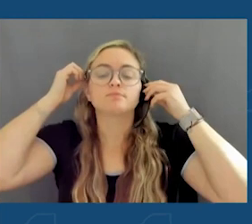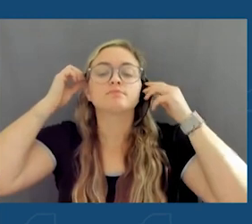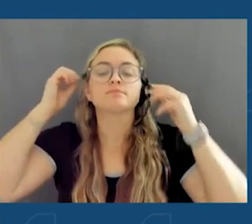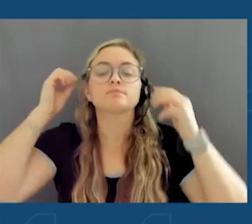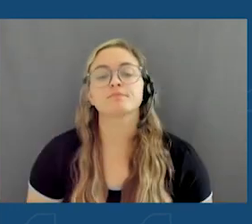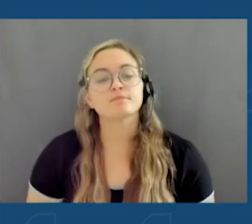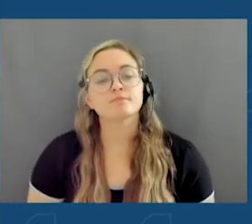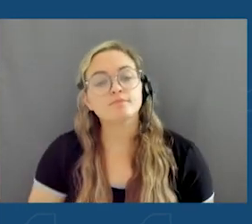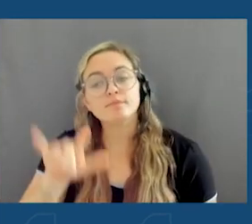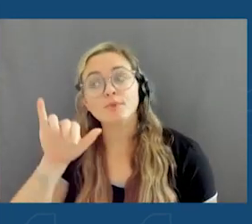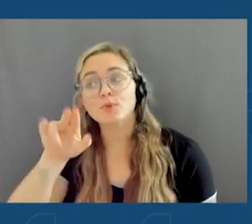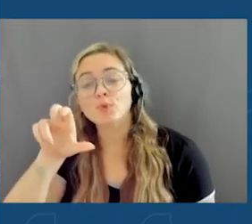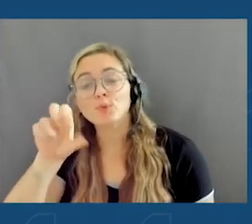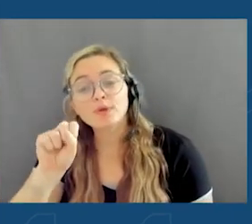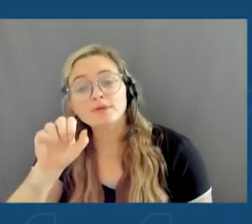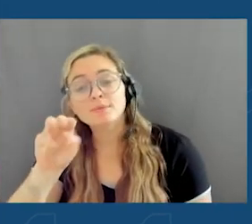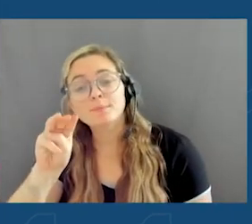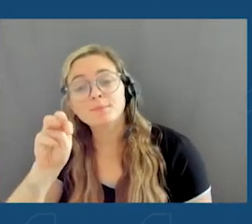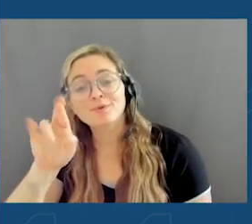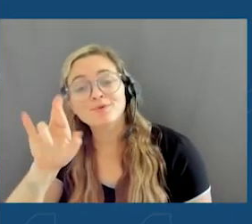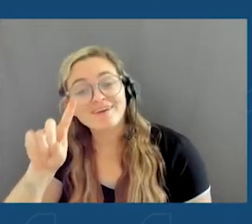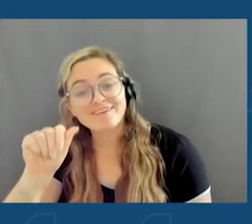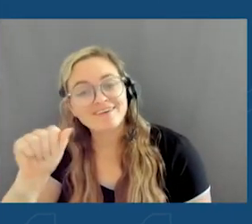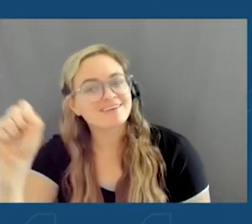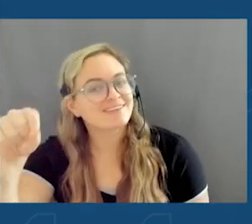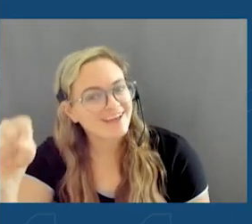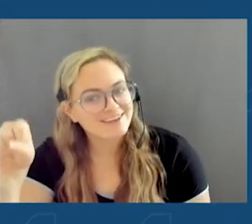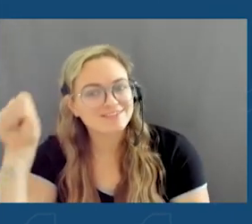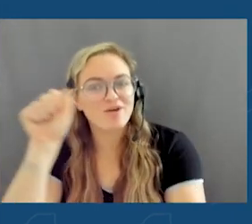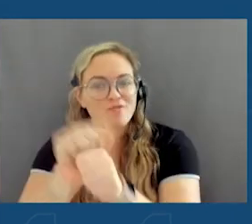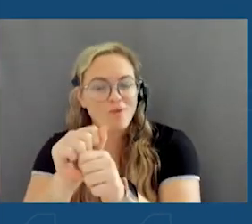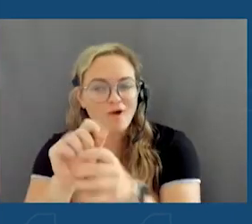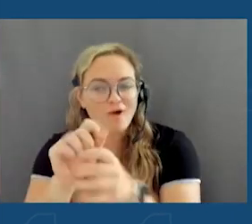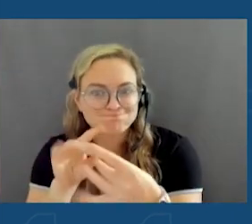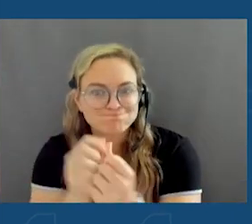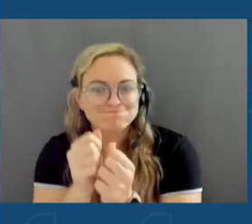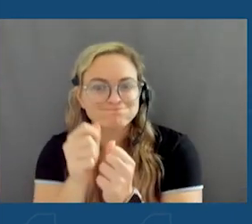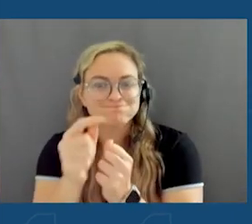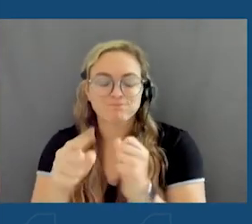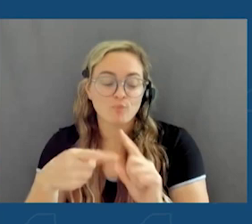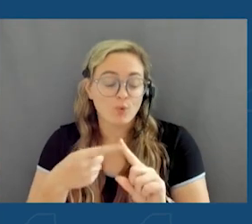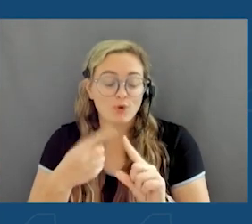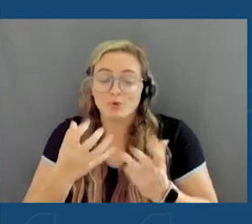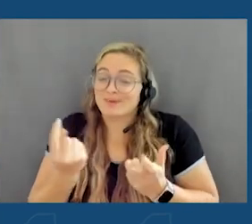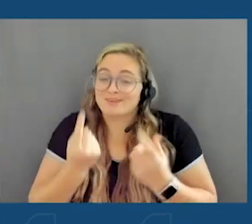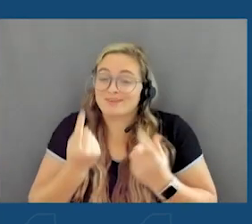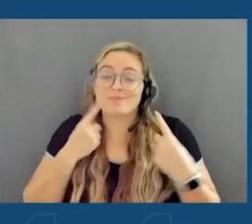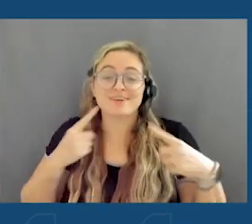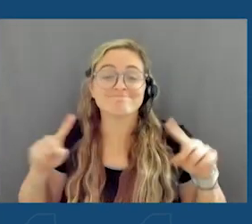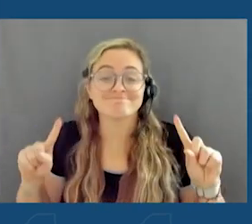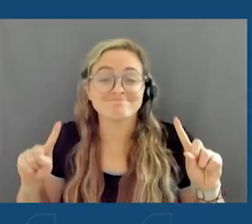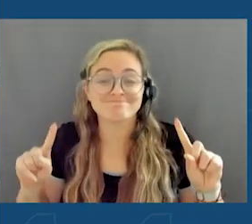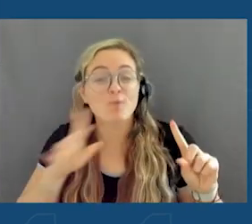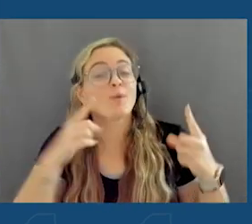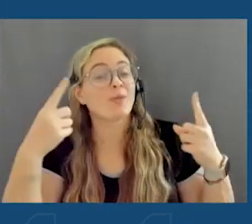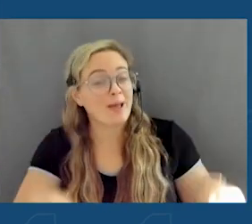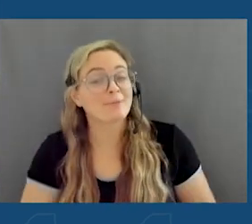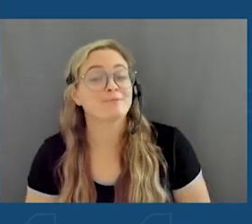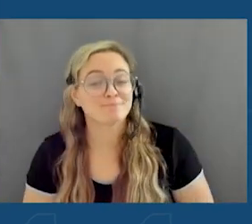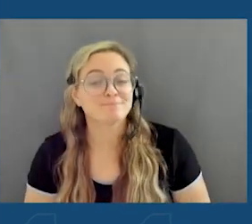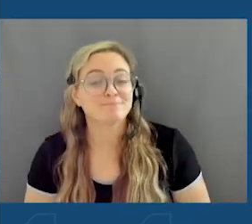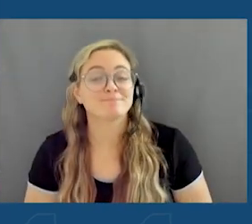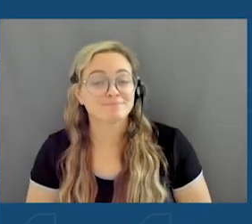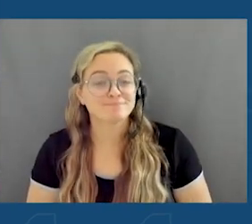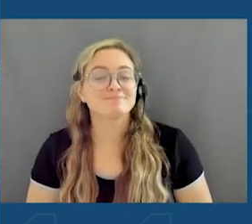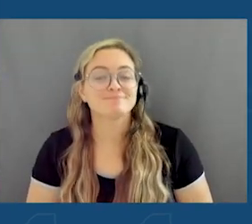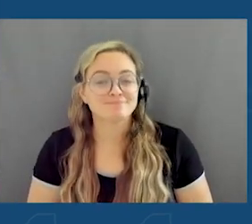Luis Miranda, yes, I've worked so closely with you. When you want something done, it happens. And so the governor, you're going to